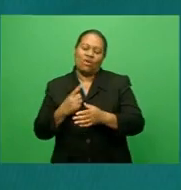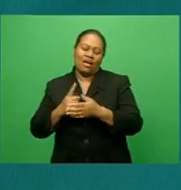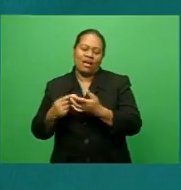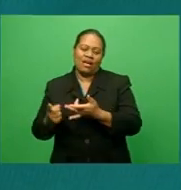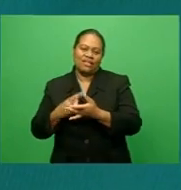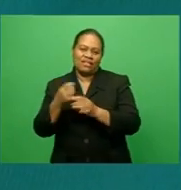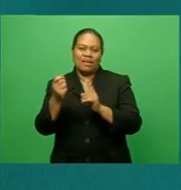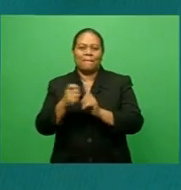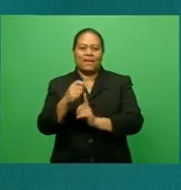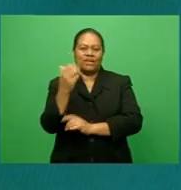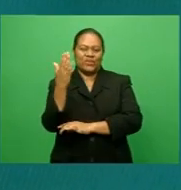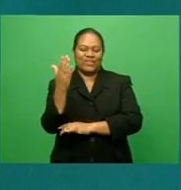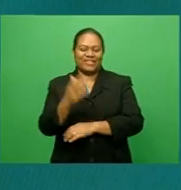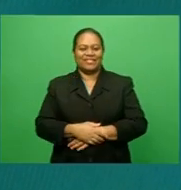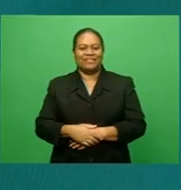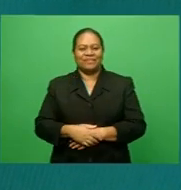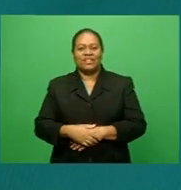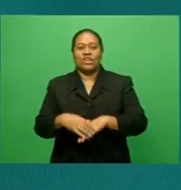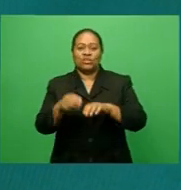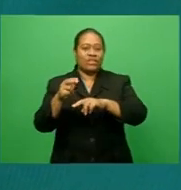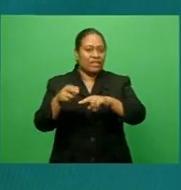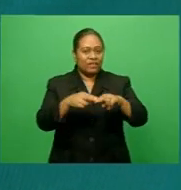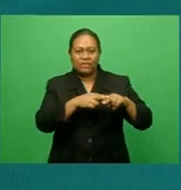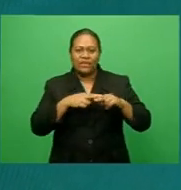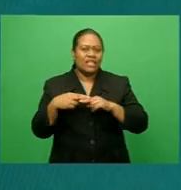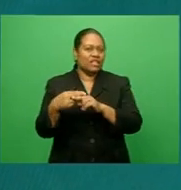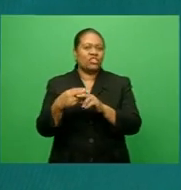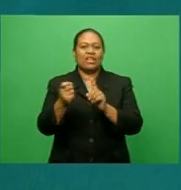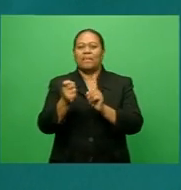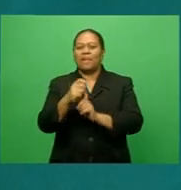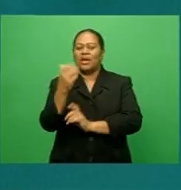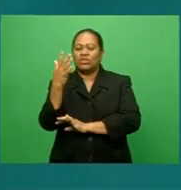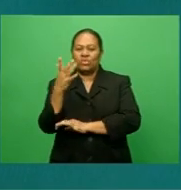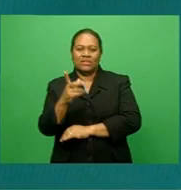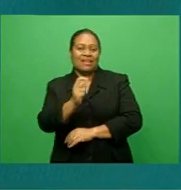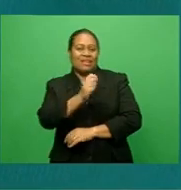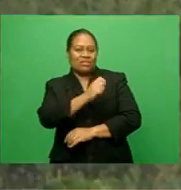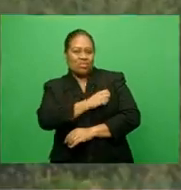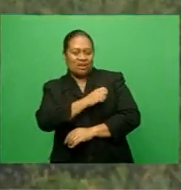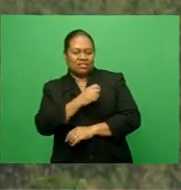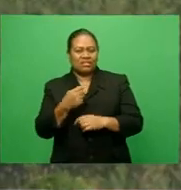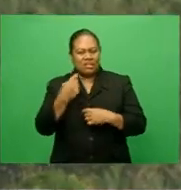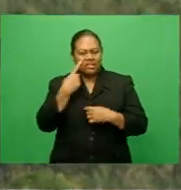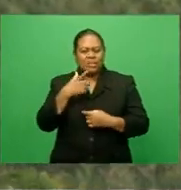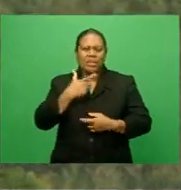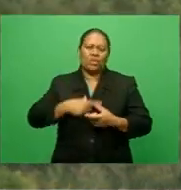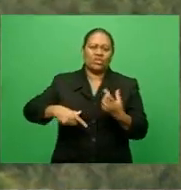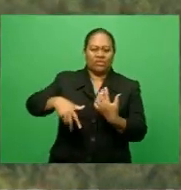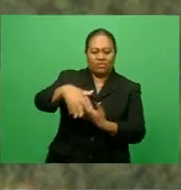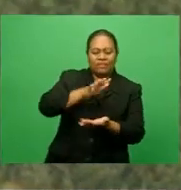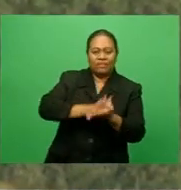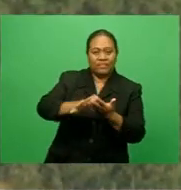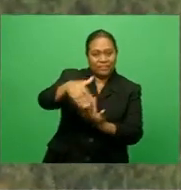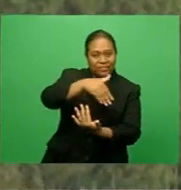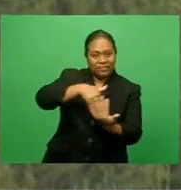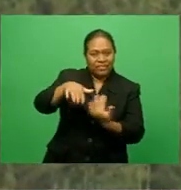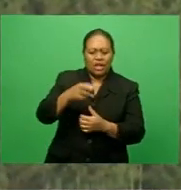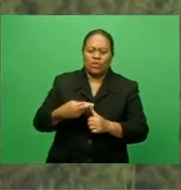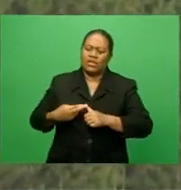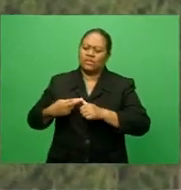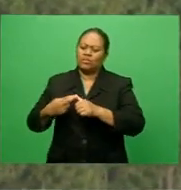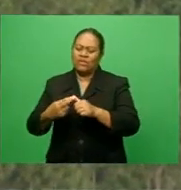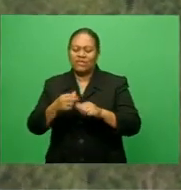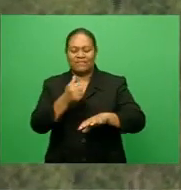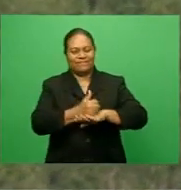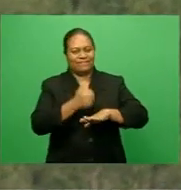Yeah? The Fiji Pine Trust strengthened its operations following TC Herald responding to the government